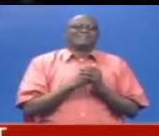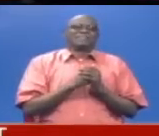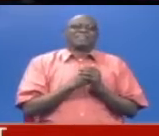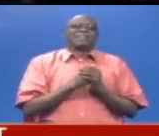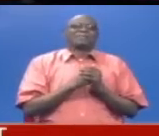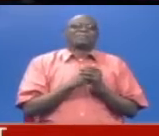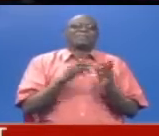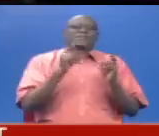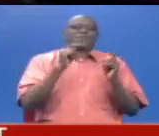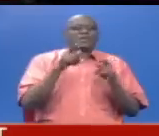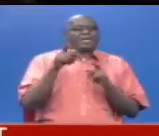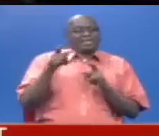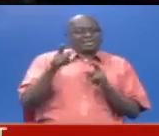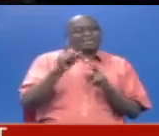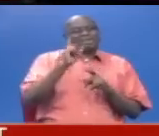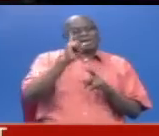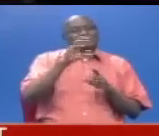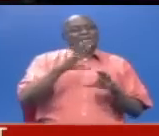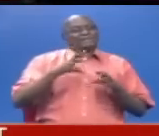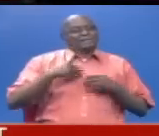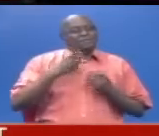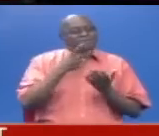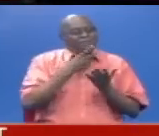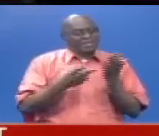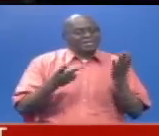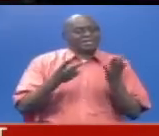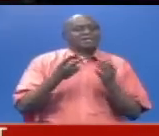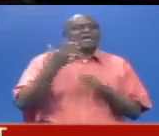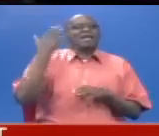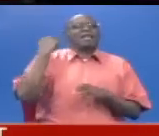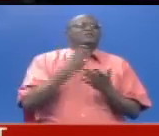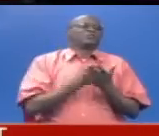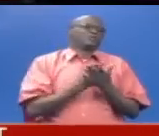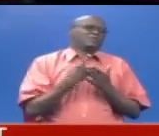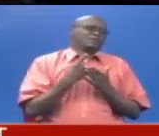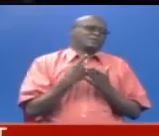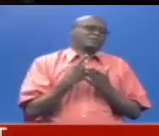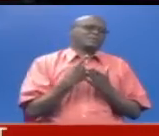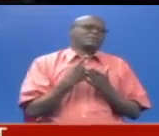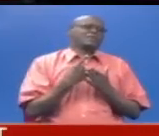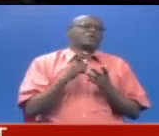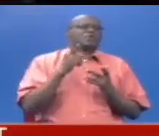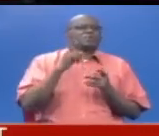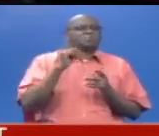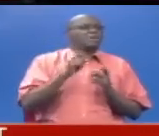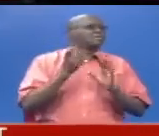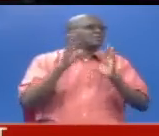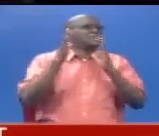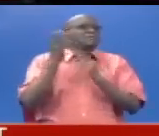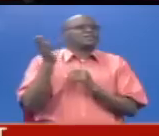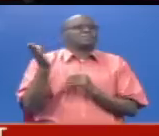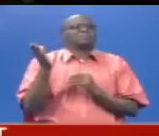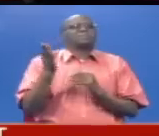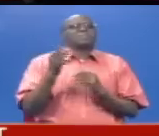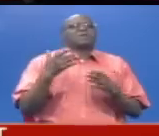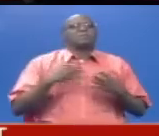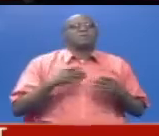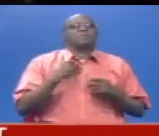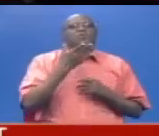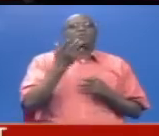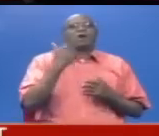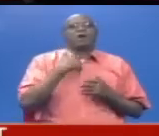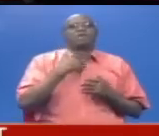Well, with him conceding, first of all, you know, the whole of last week, we've actually been congratulating. Right. People who have lost, yet